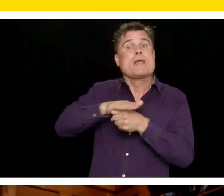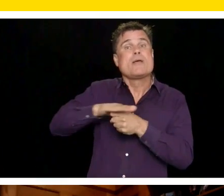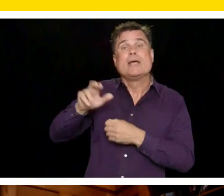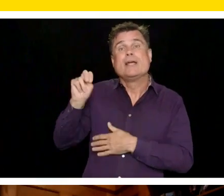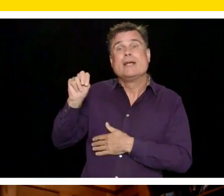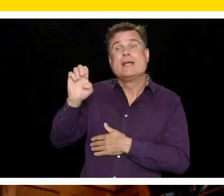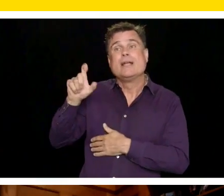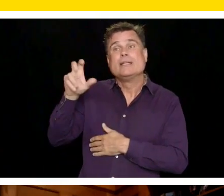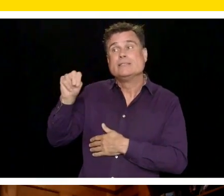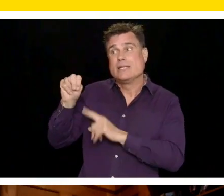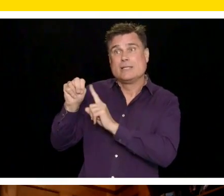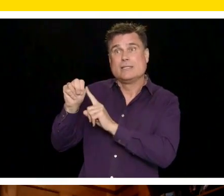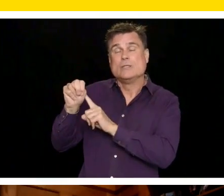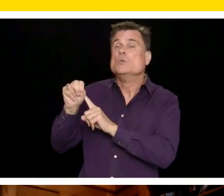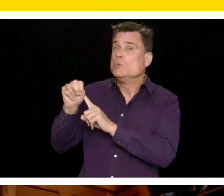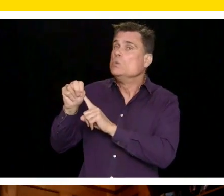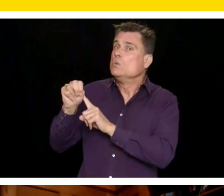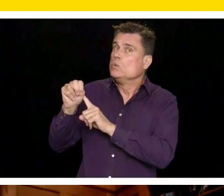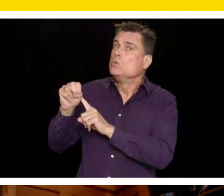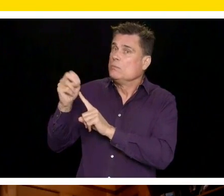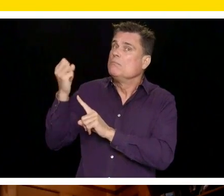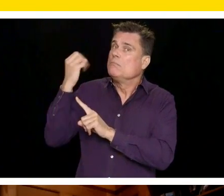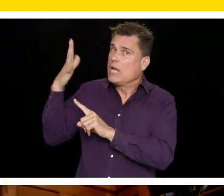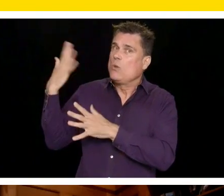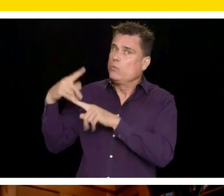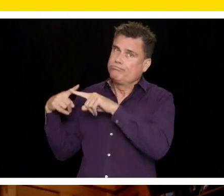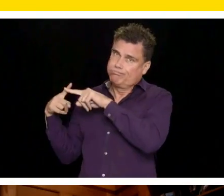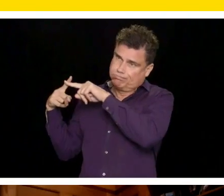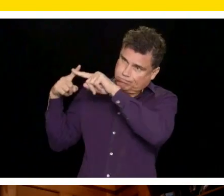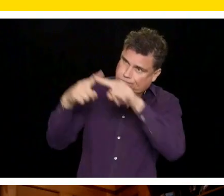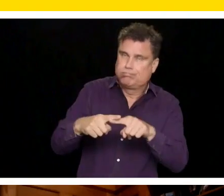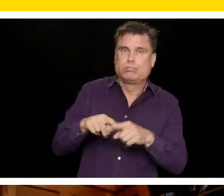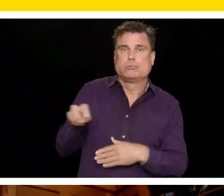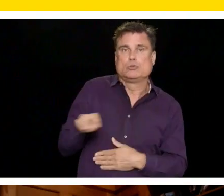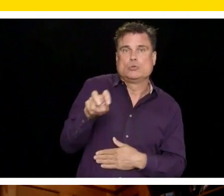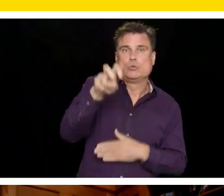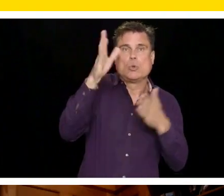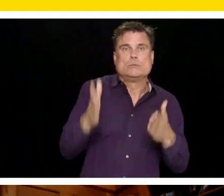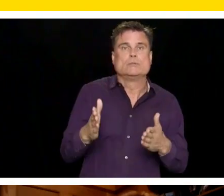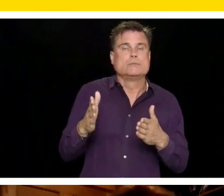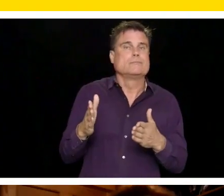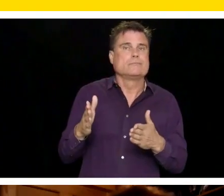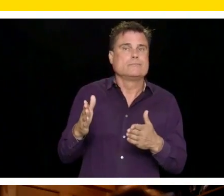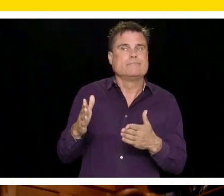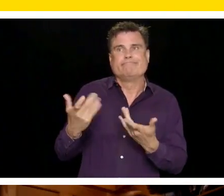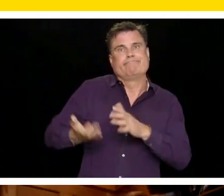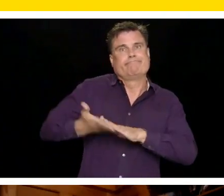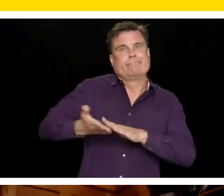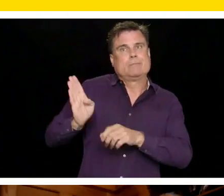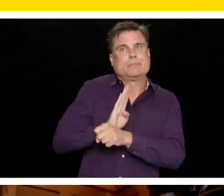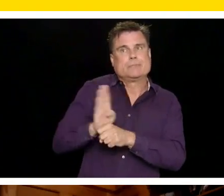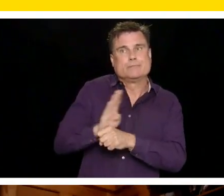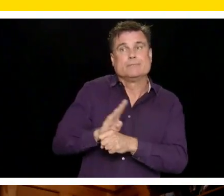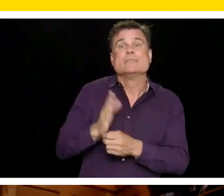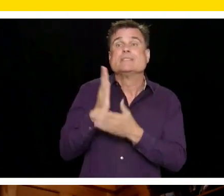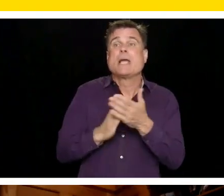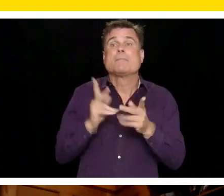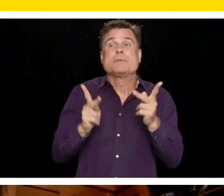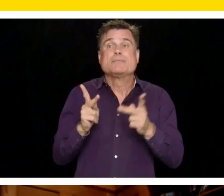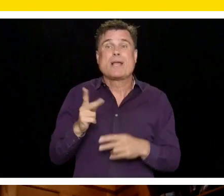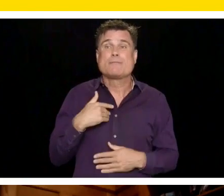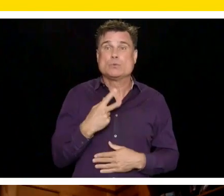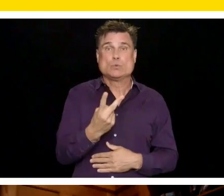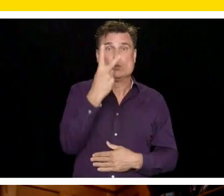summer. And or a business owner might have a business for the winter and a different business for the summer, providing a different type